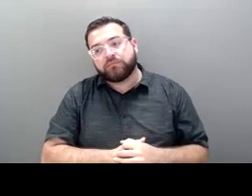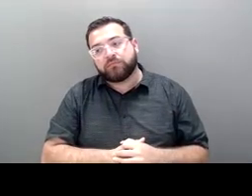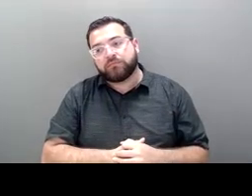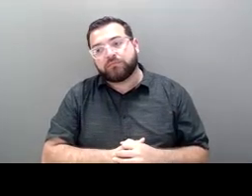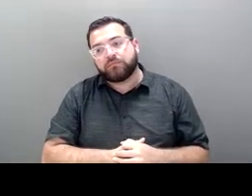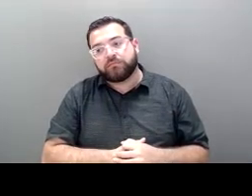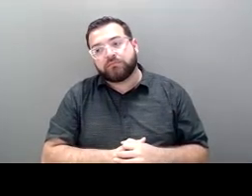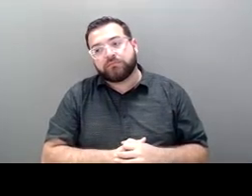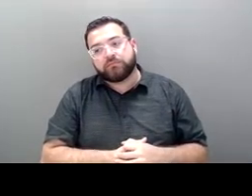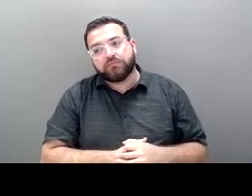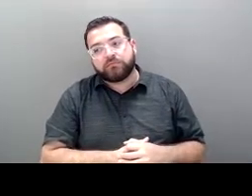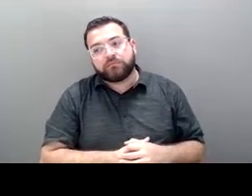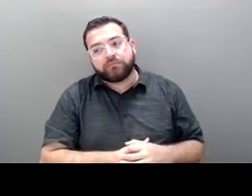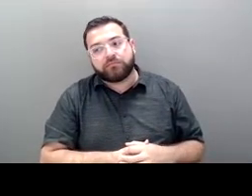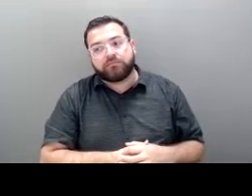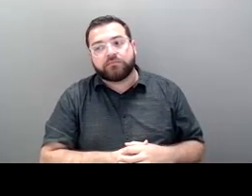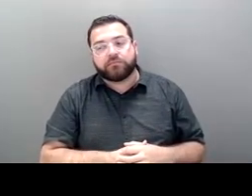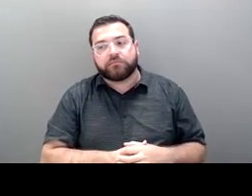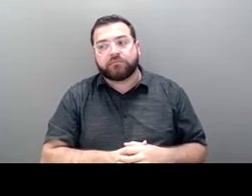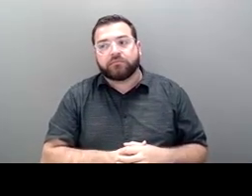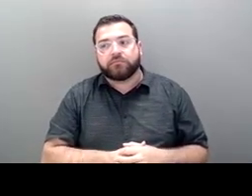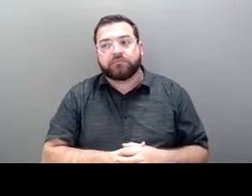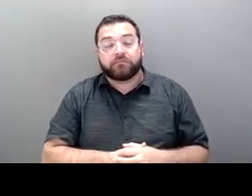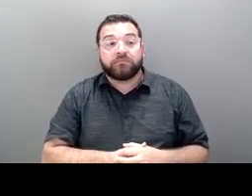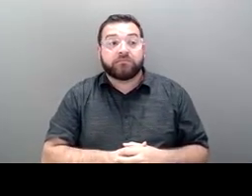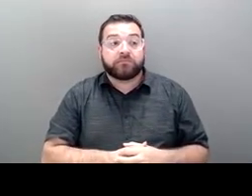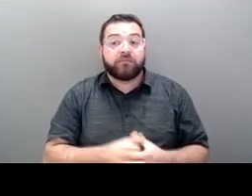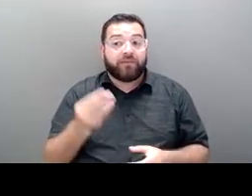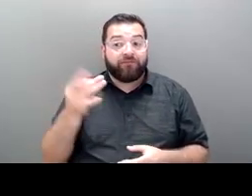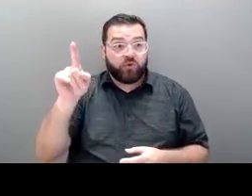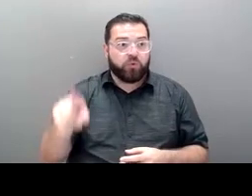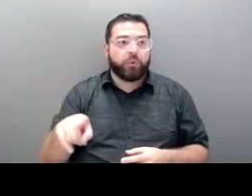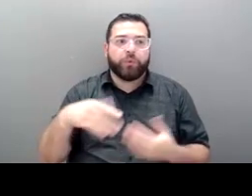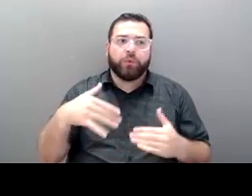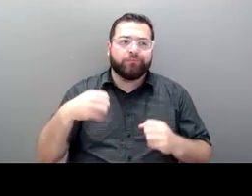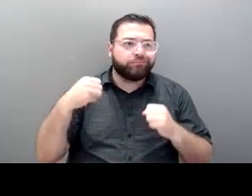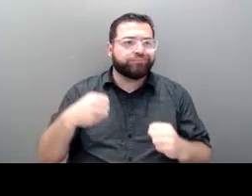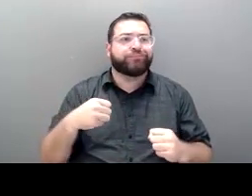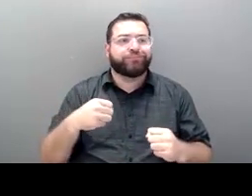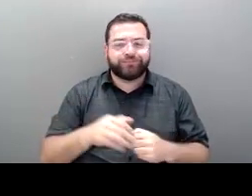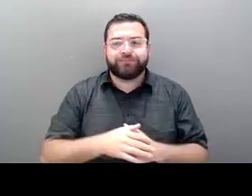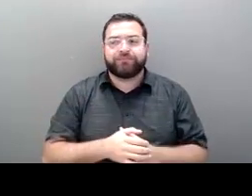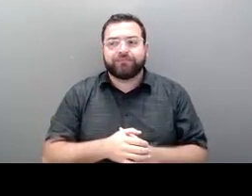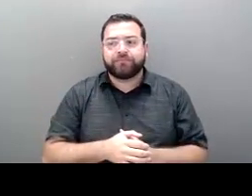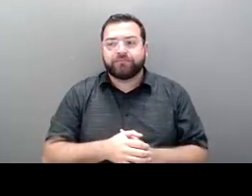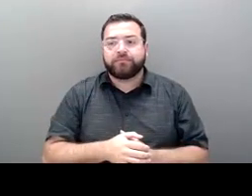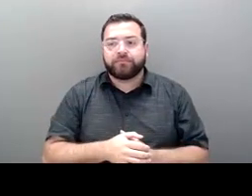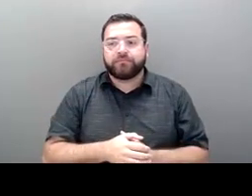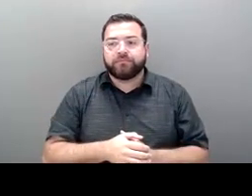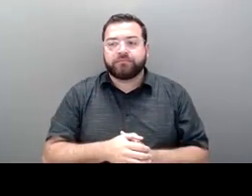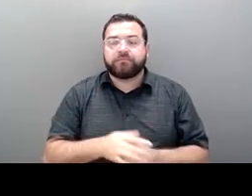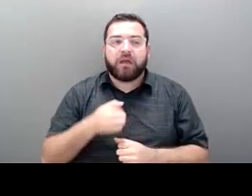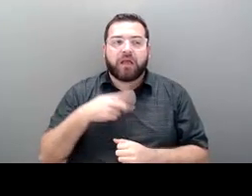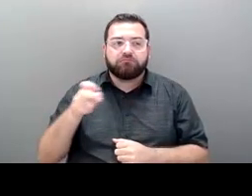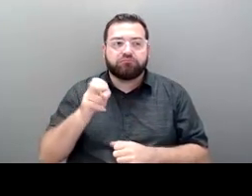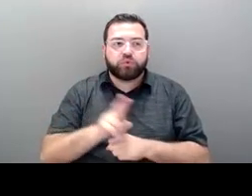them are like really powerful. I have done one of these with my